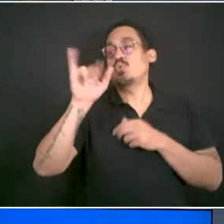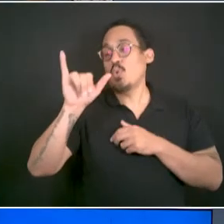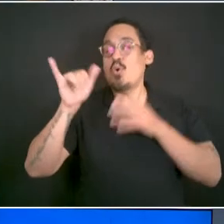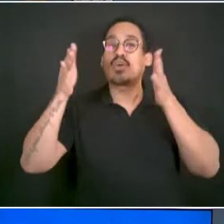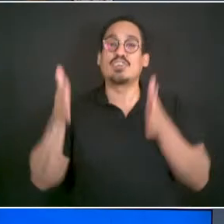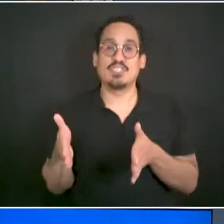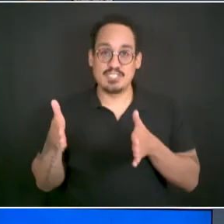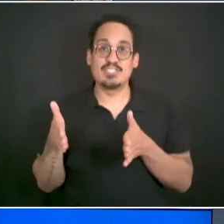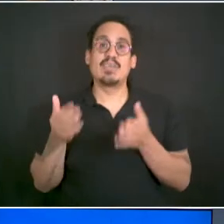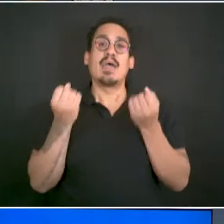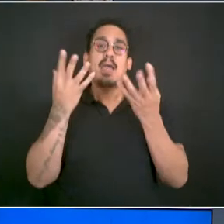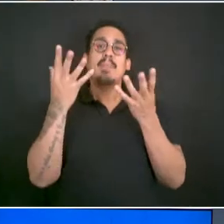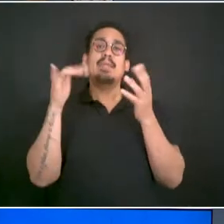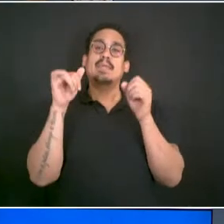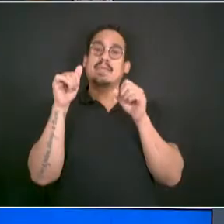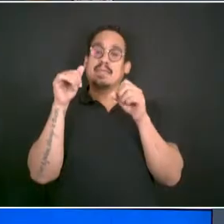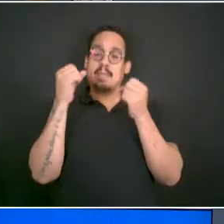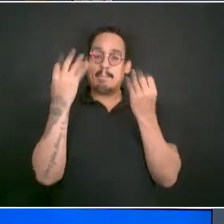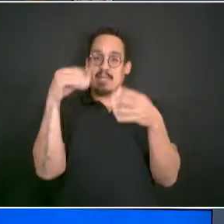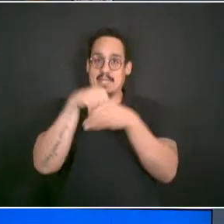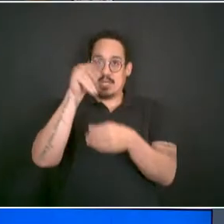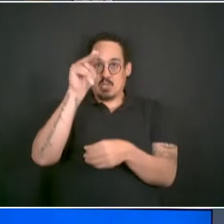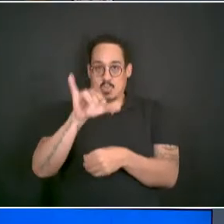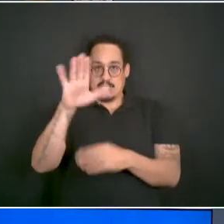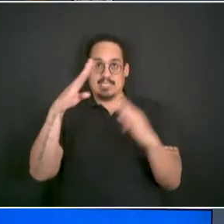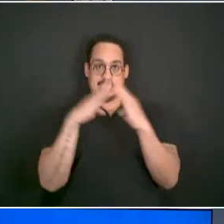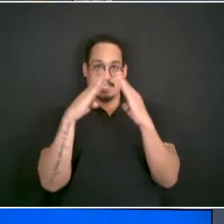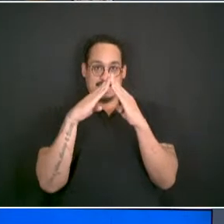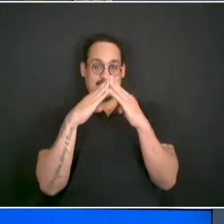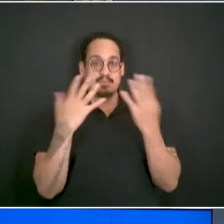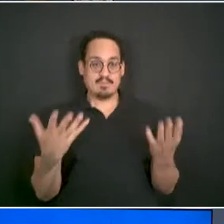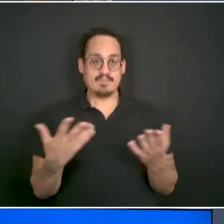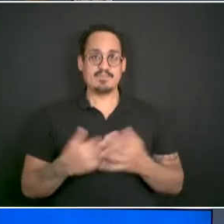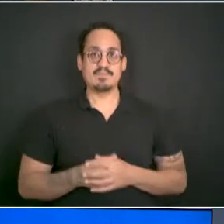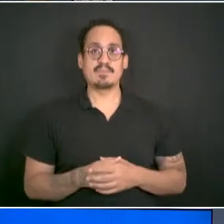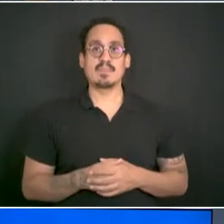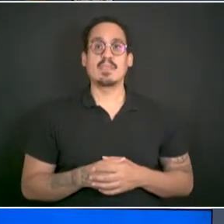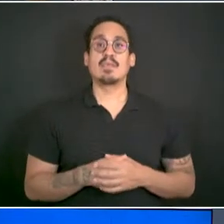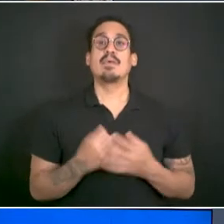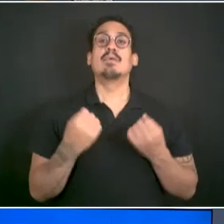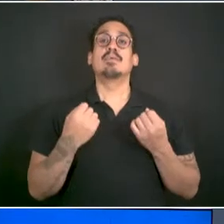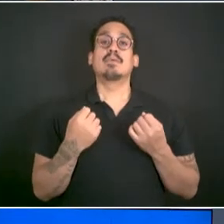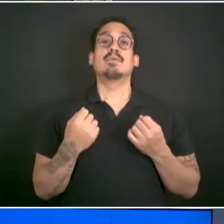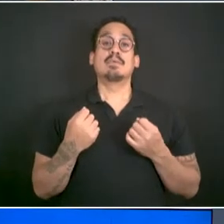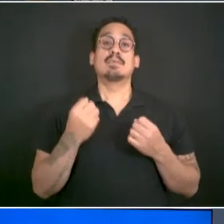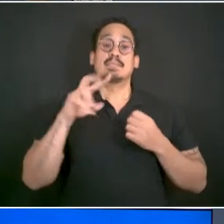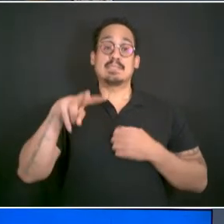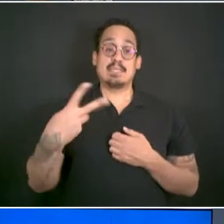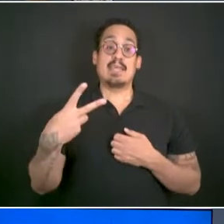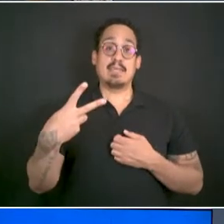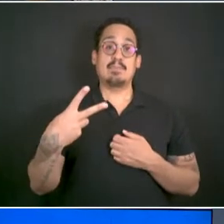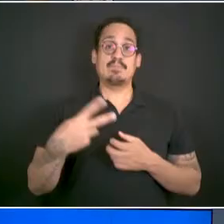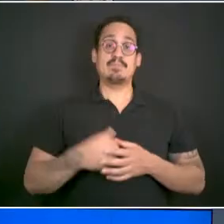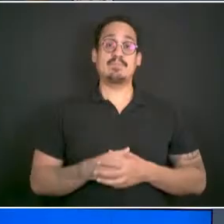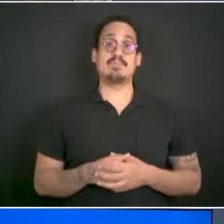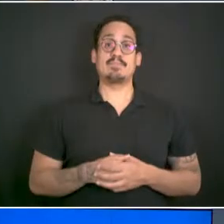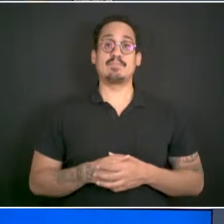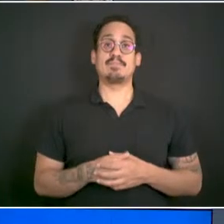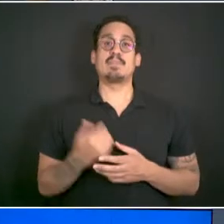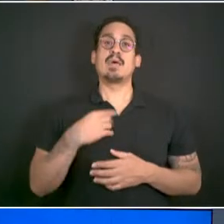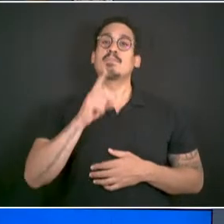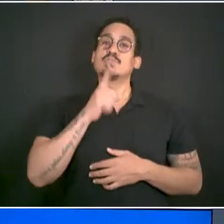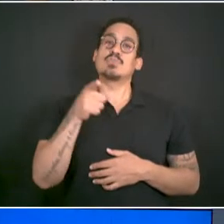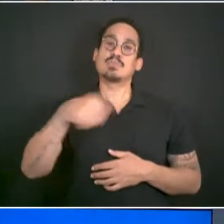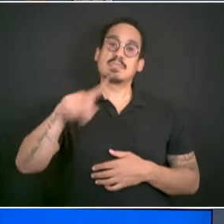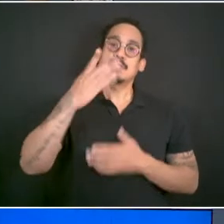that? And then completely unrelated, related companies and Wynn Resorts, as I'm sure you saw, just announced they were pulling their